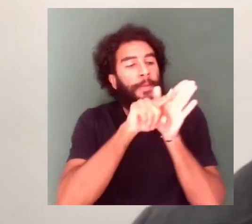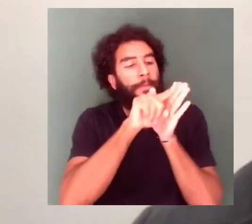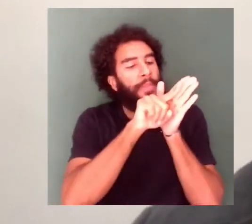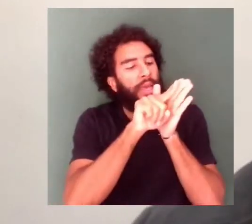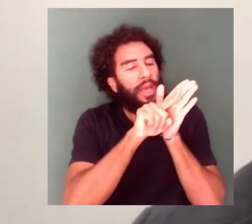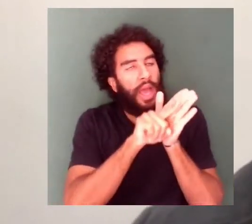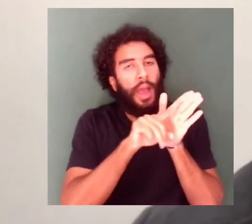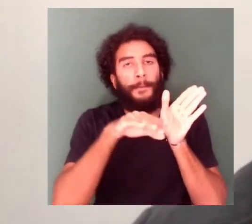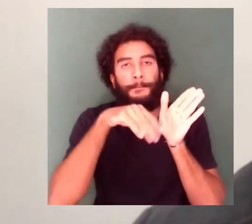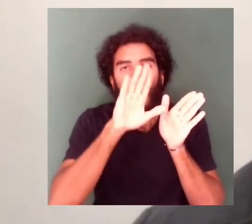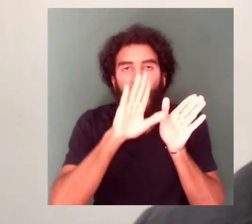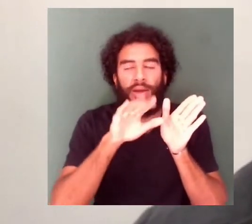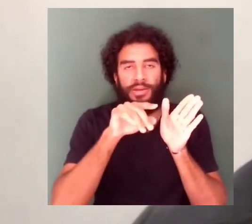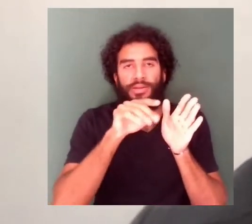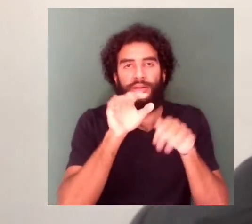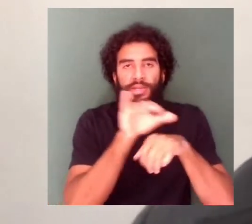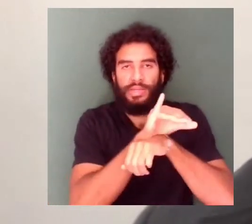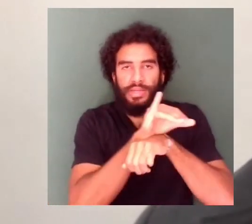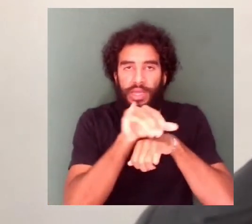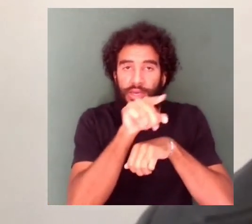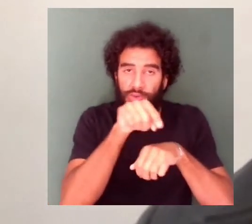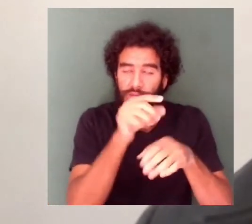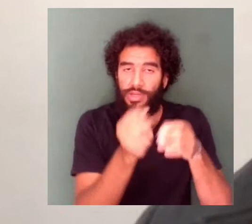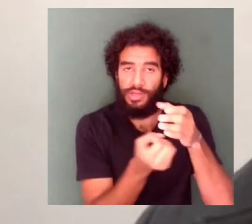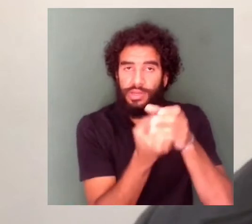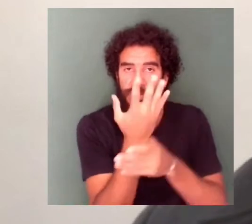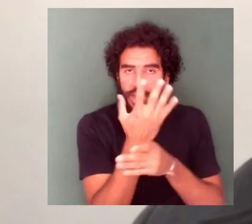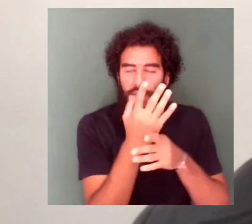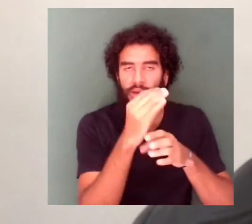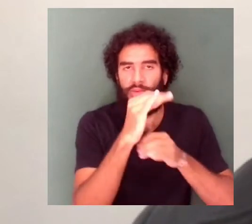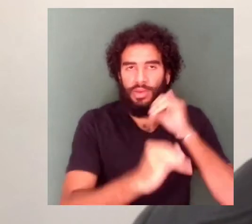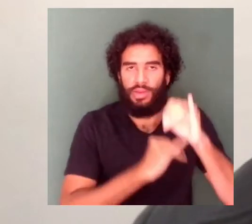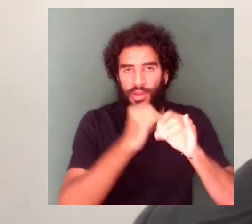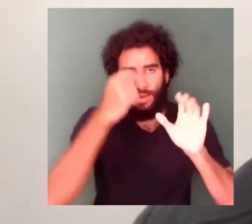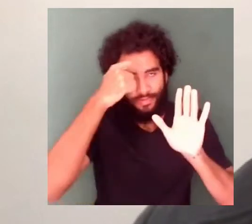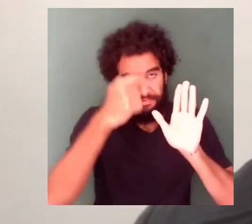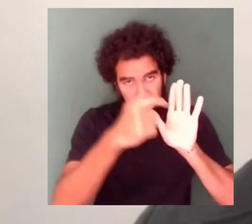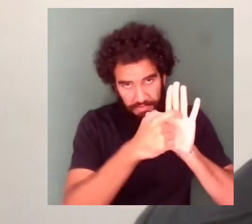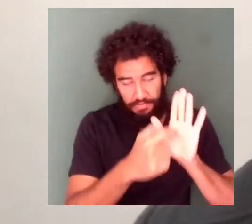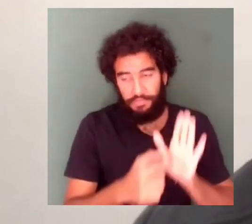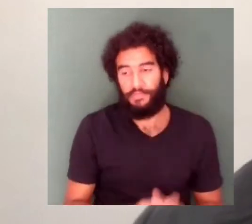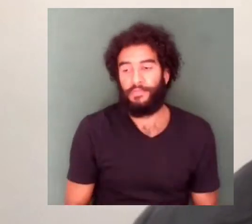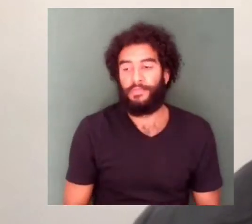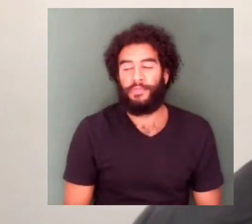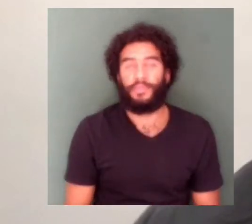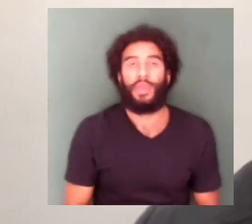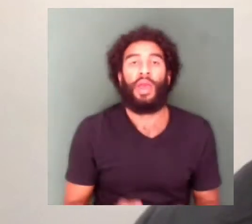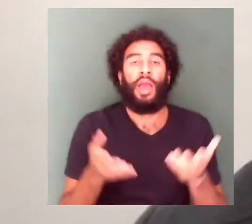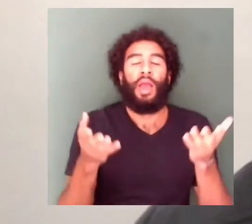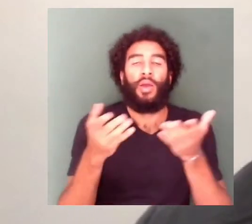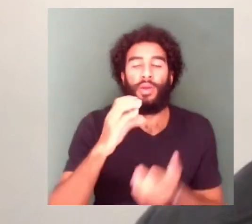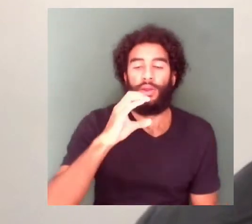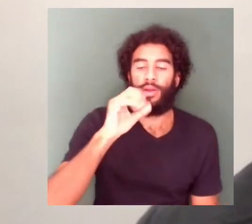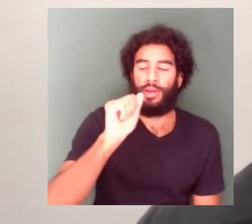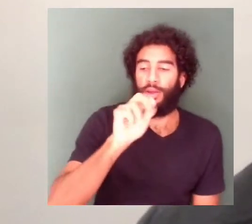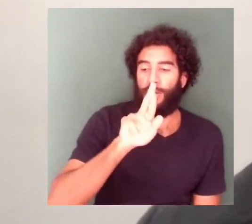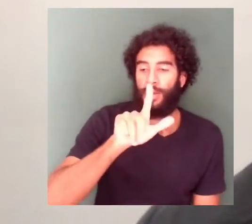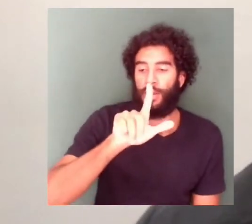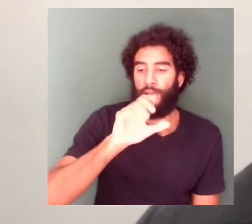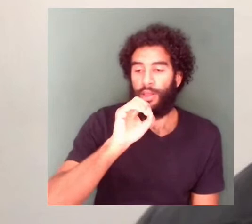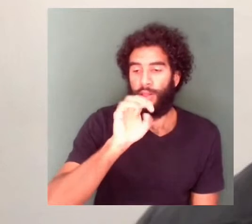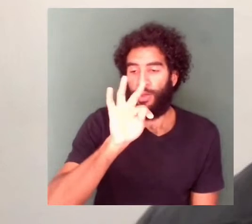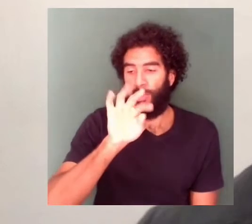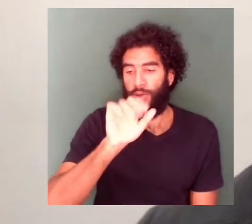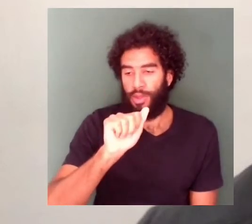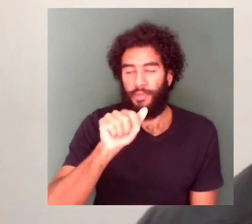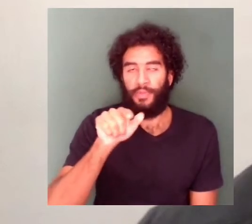you have told us. We need to explore this wonderful tool you have created. So now I'd like to invite Carlota Aquino.